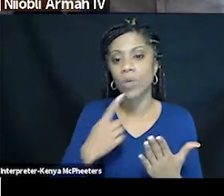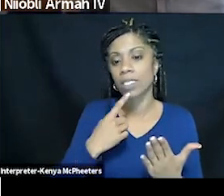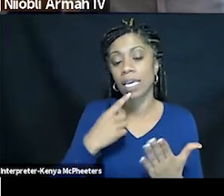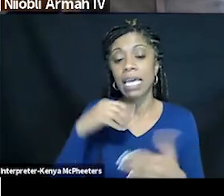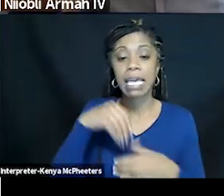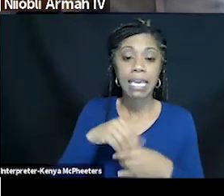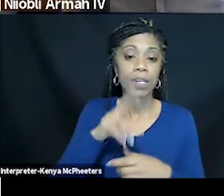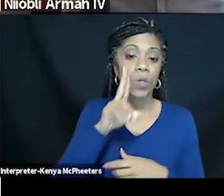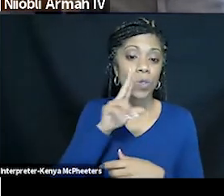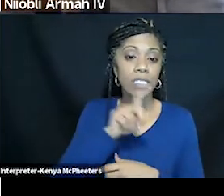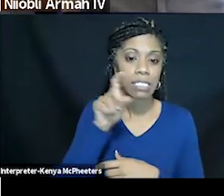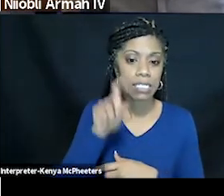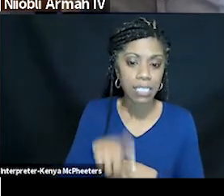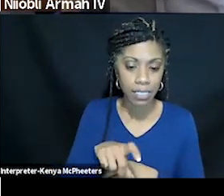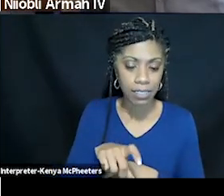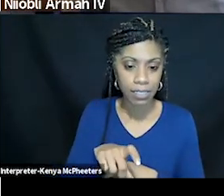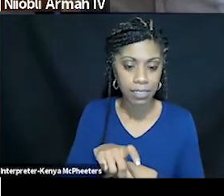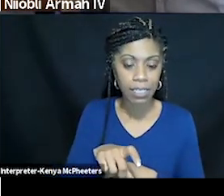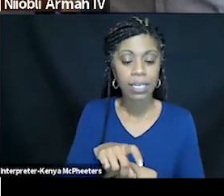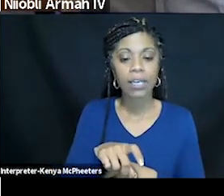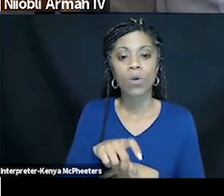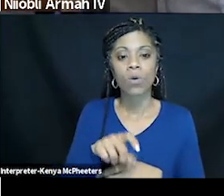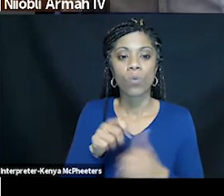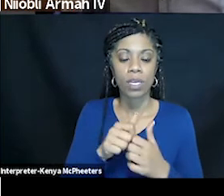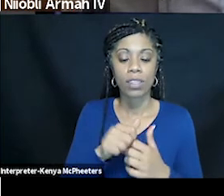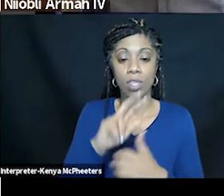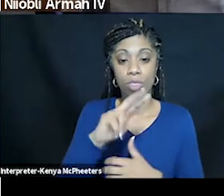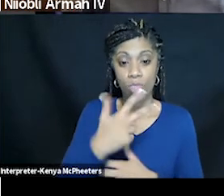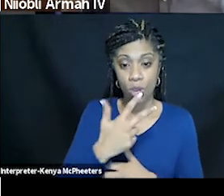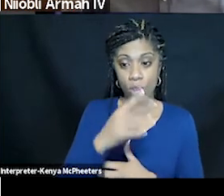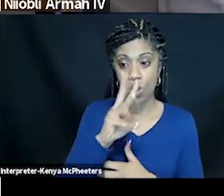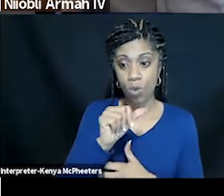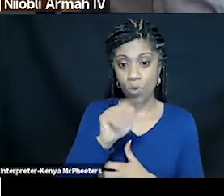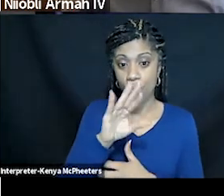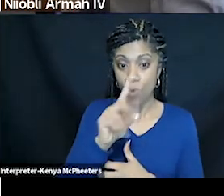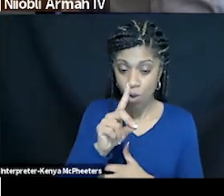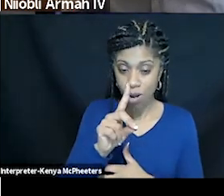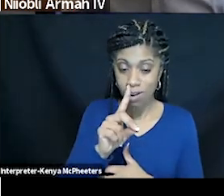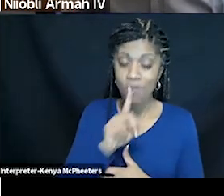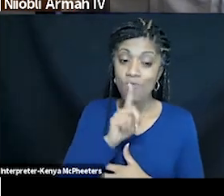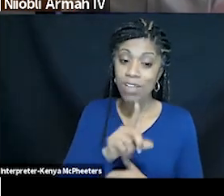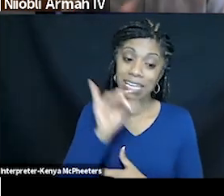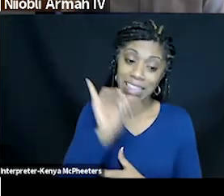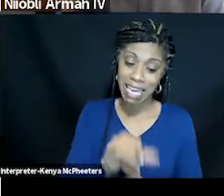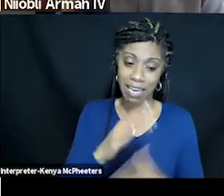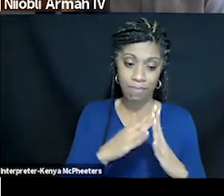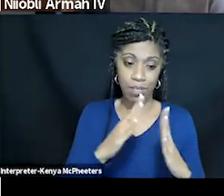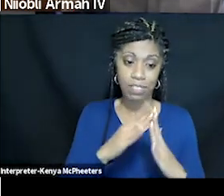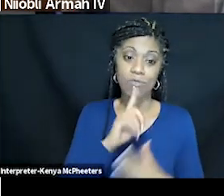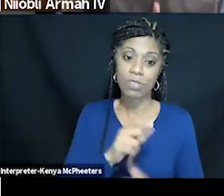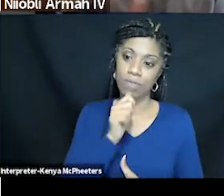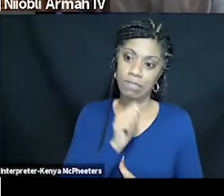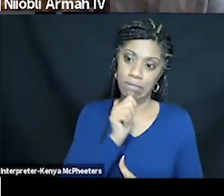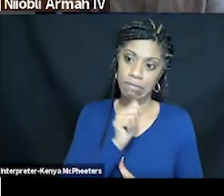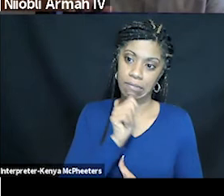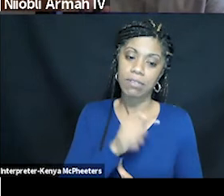then you name some asset-based framing about the third ward. It's a resilient community. In spite of that, here's what the data says.